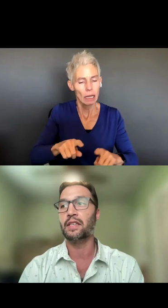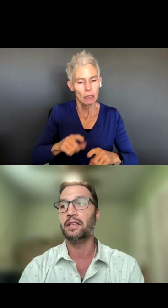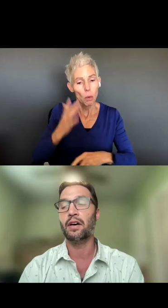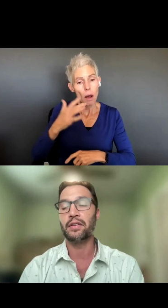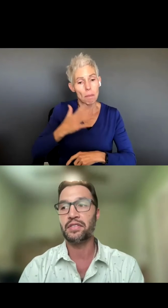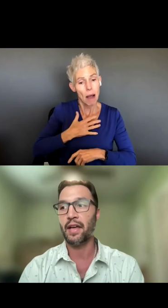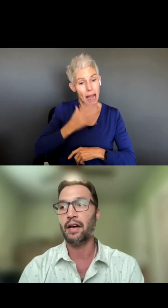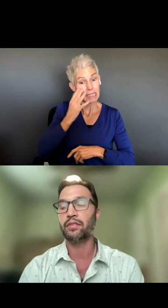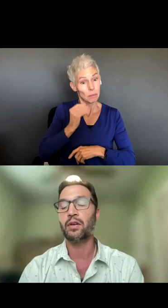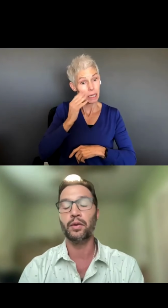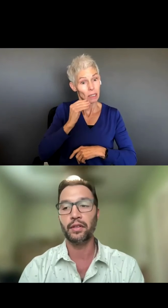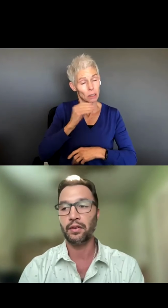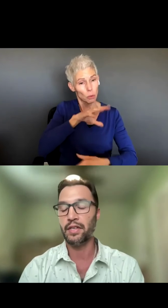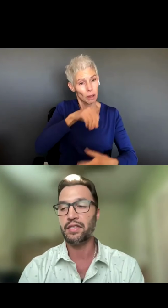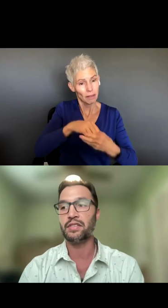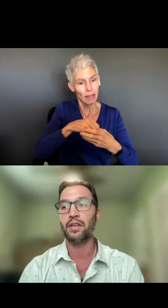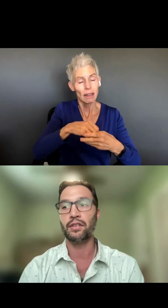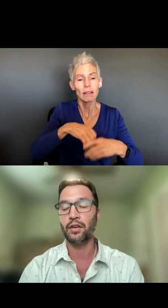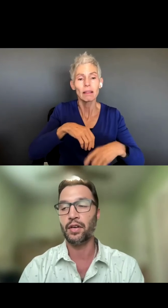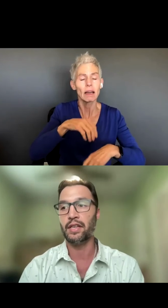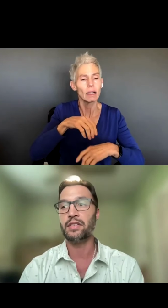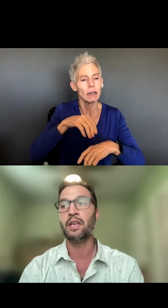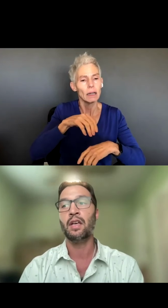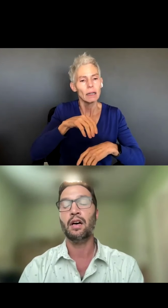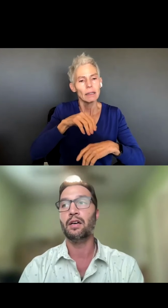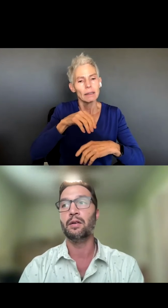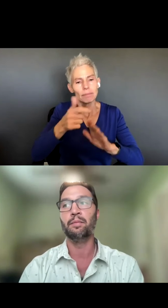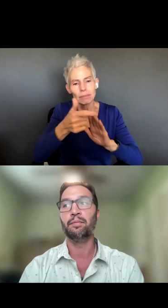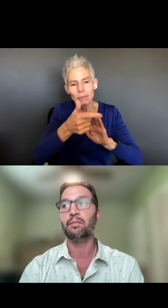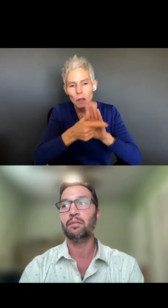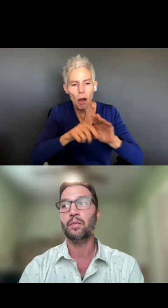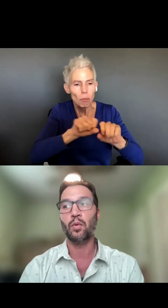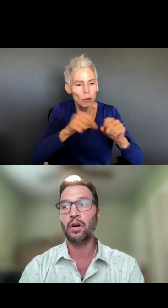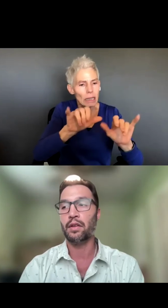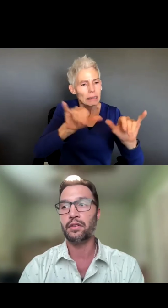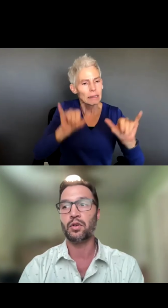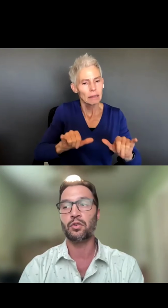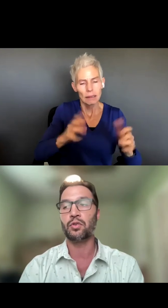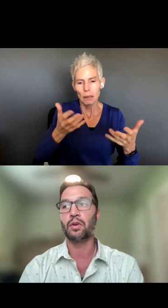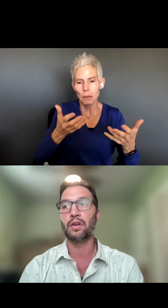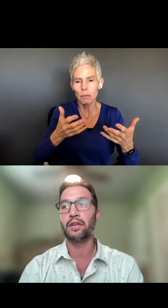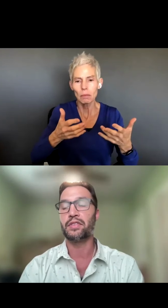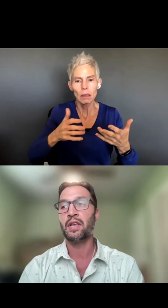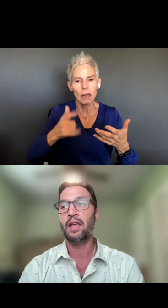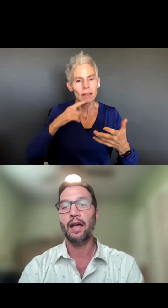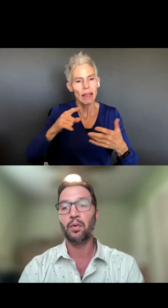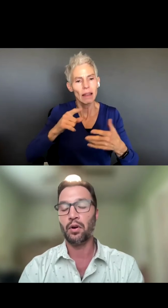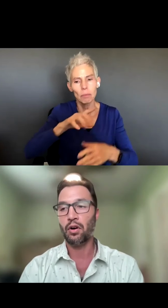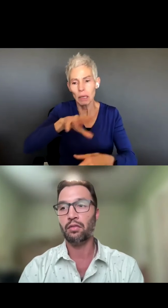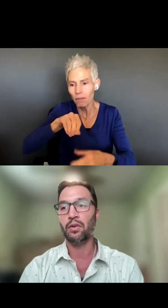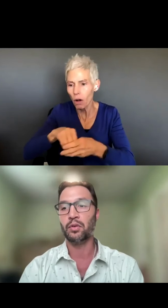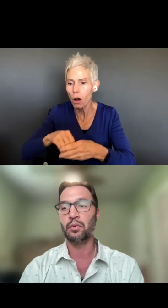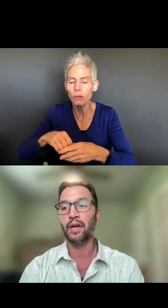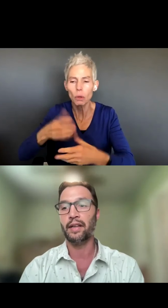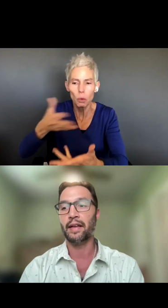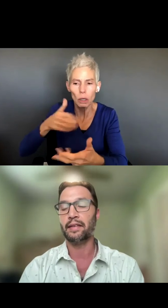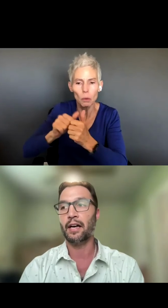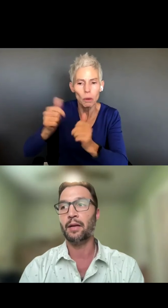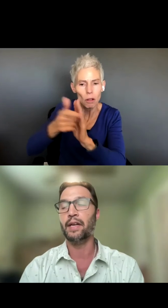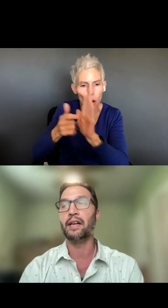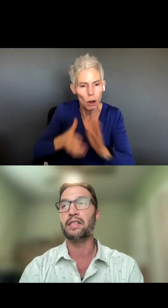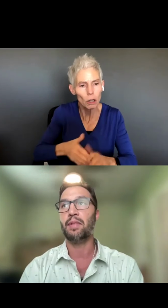have seen other staff go into crisis, attorneys, um, other social workers, and we're all vulnerable